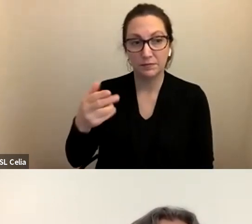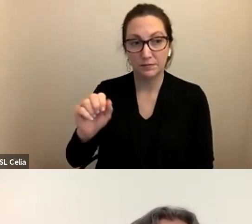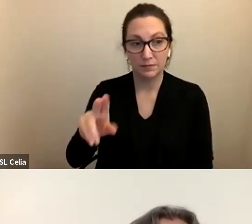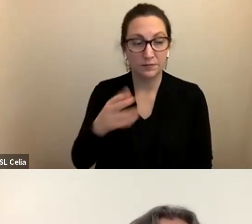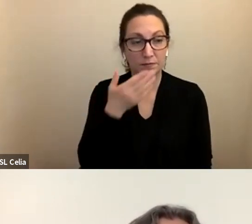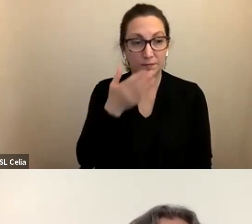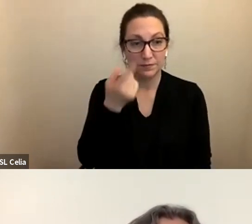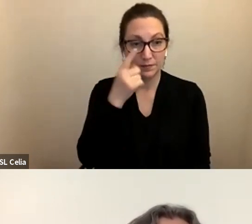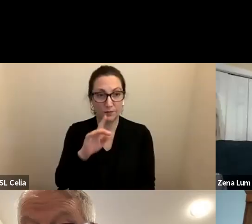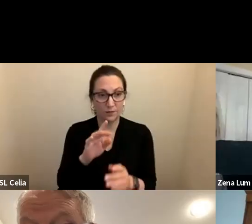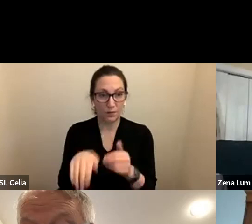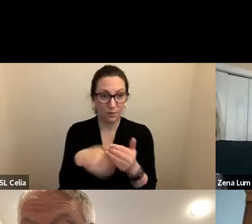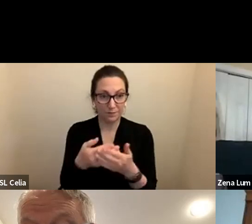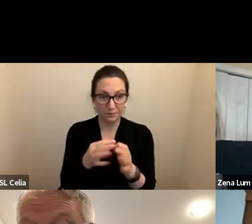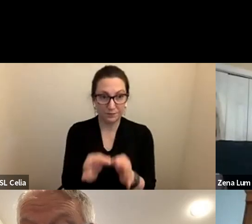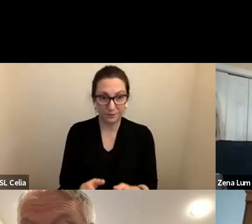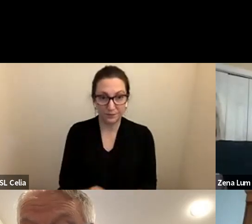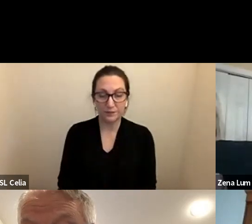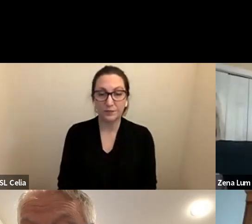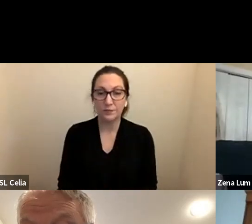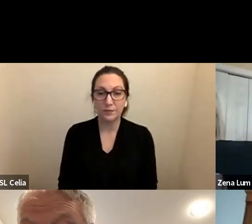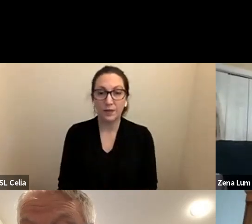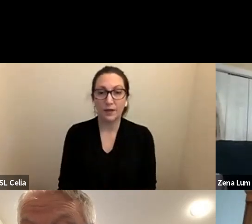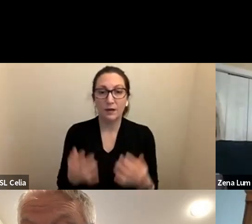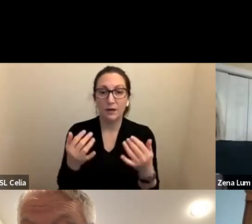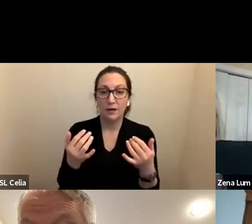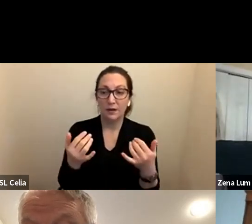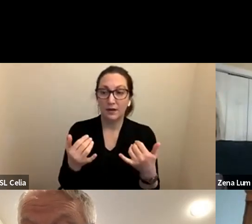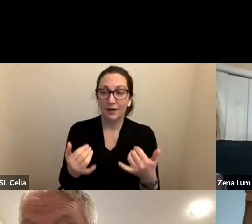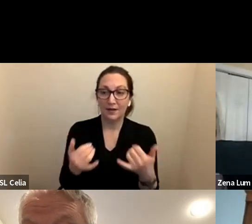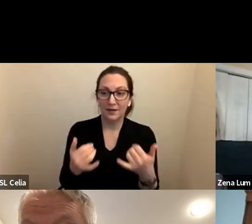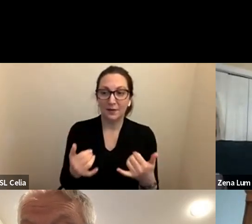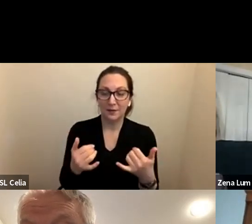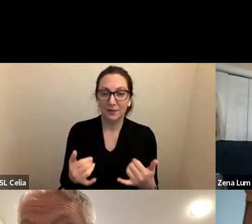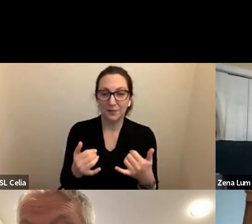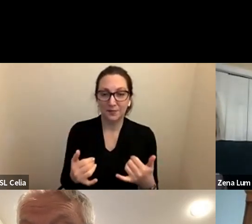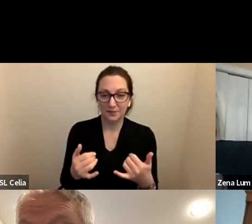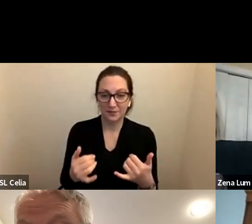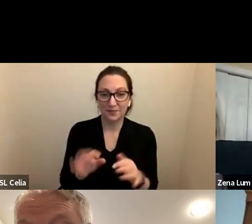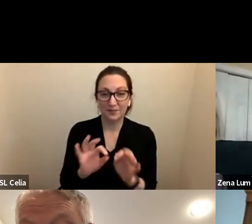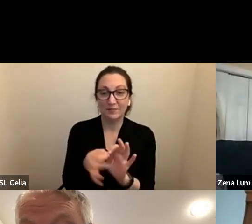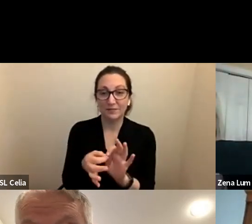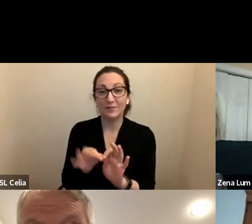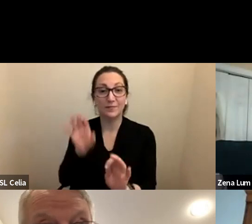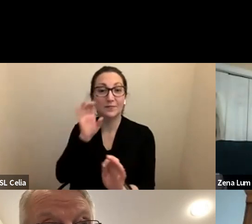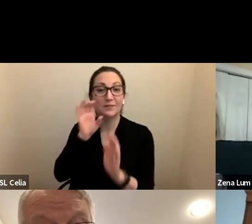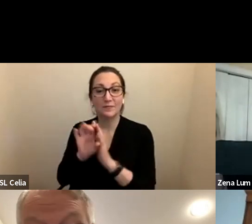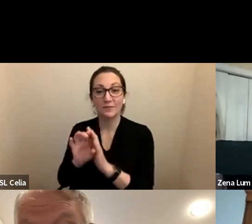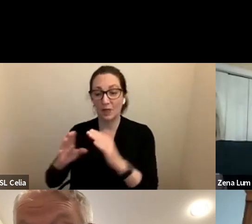this evening. We will now activate the interpretation icon at the bottom of your